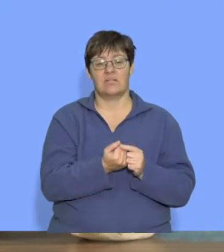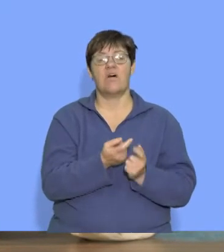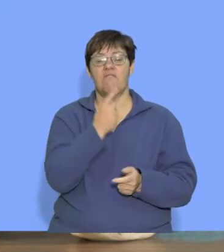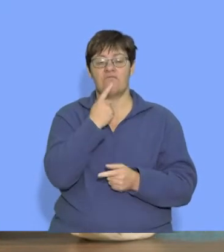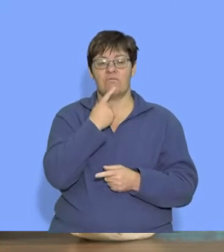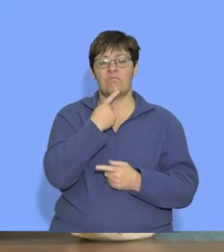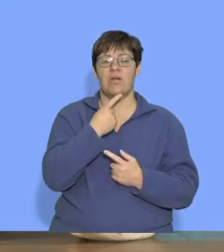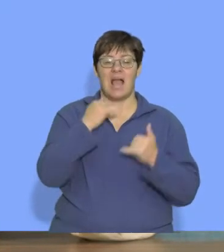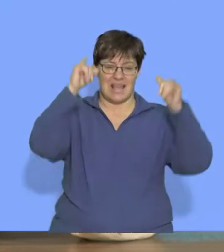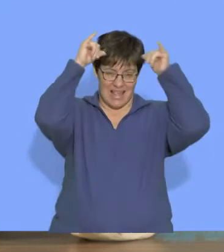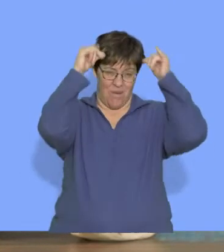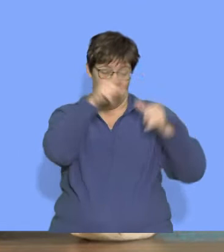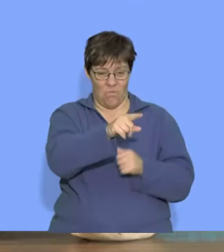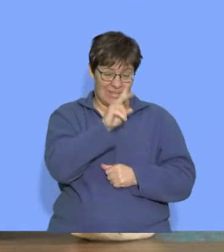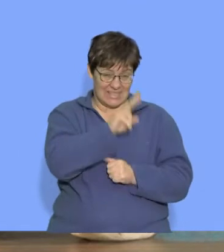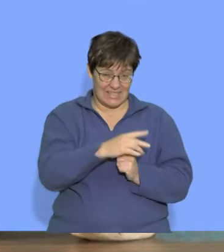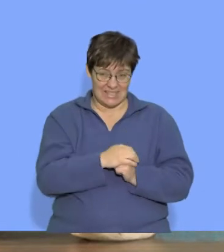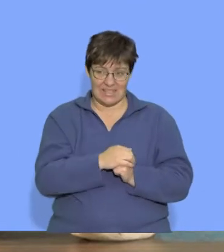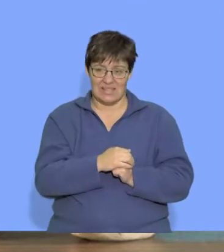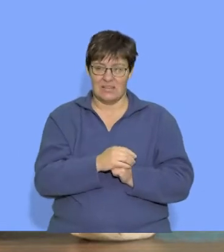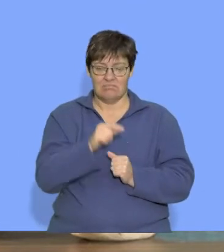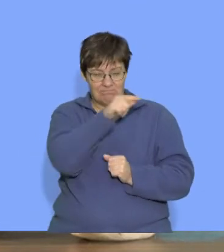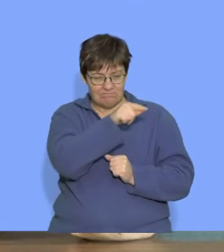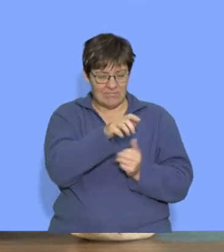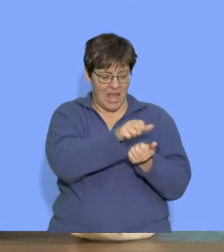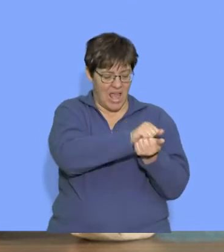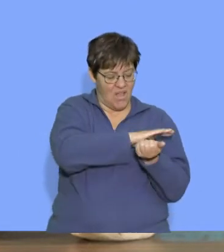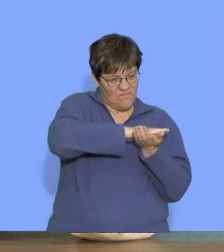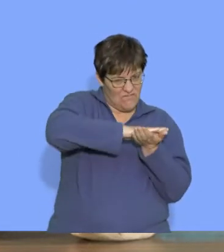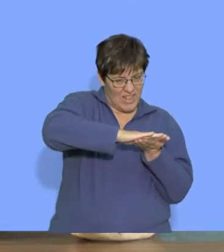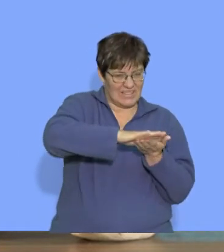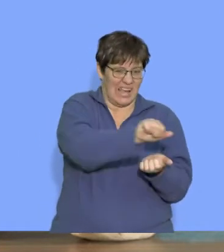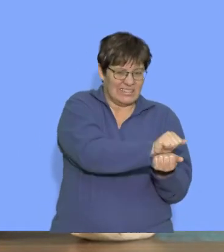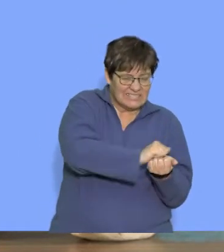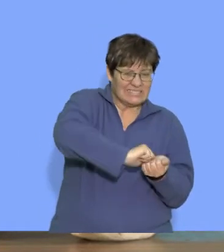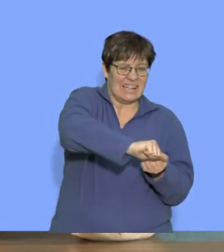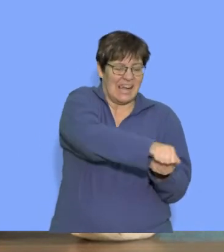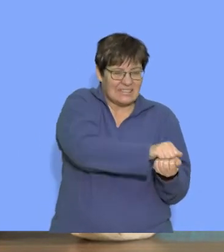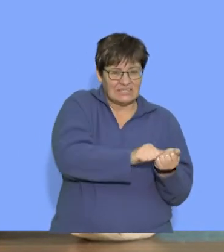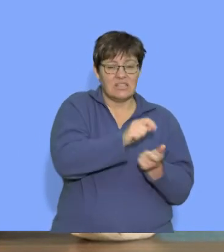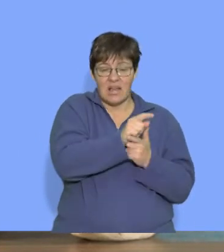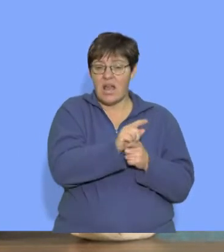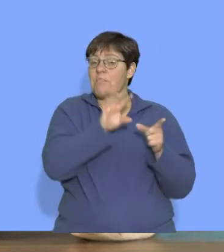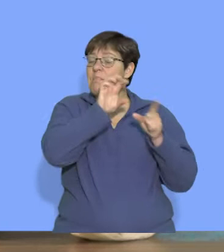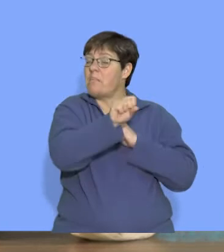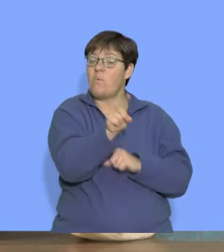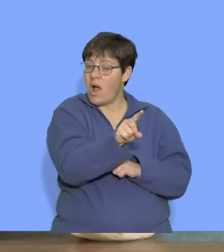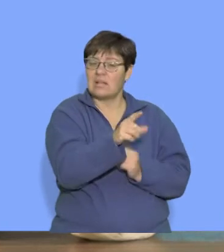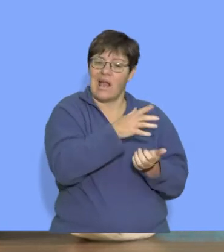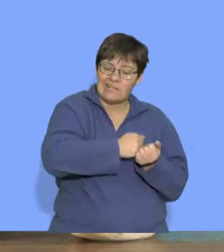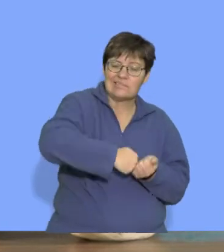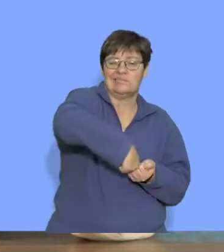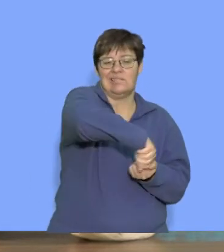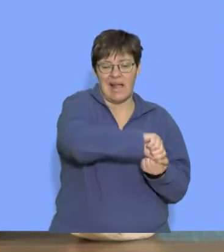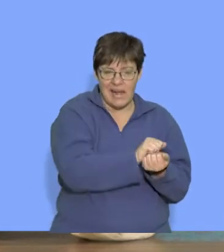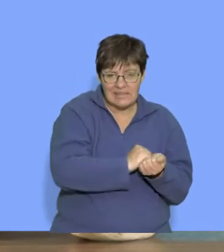of a cow, and you can clearly see on this flattened teeth that are designed for extensive chewing.